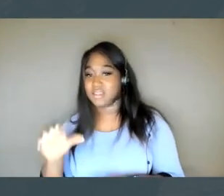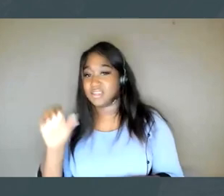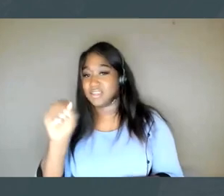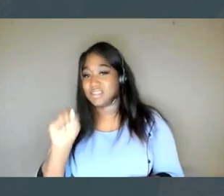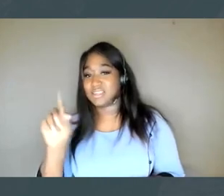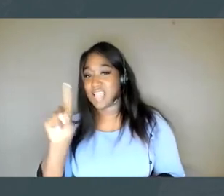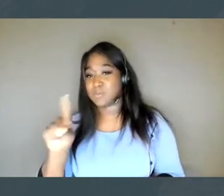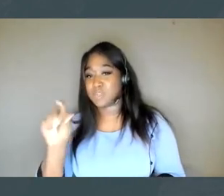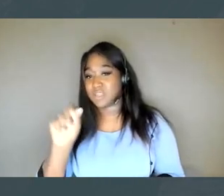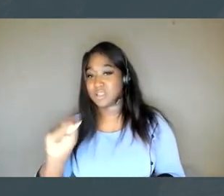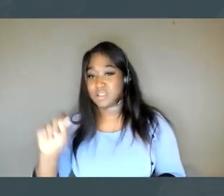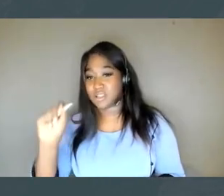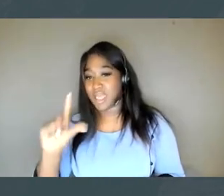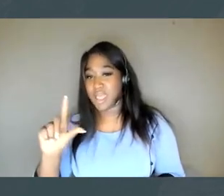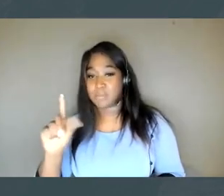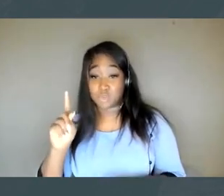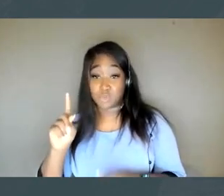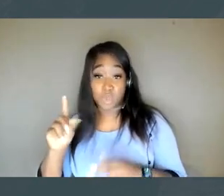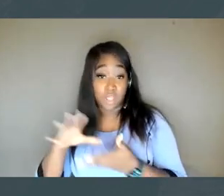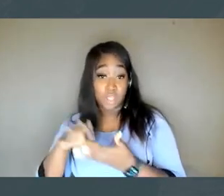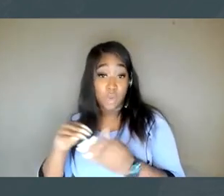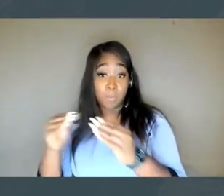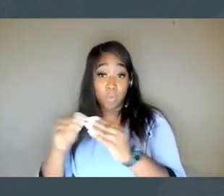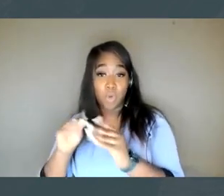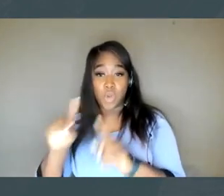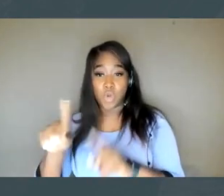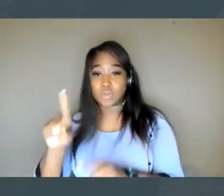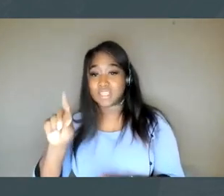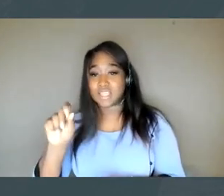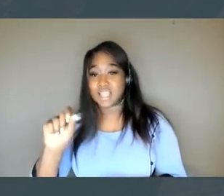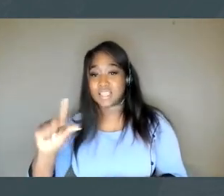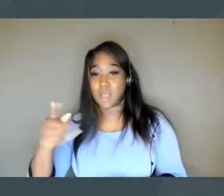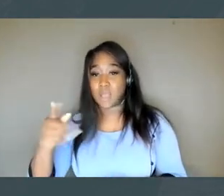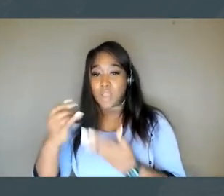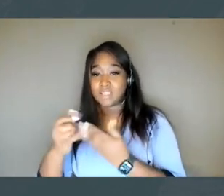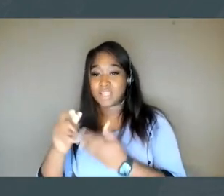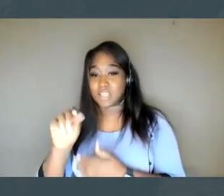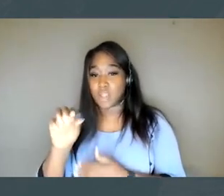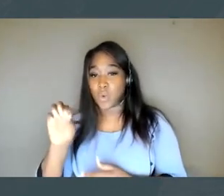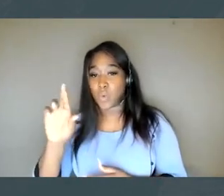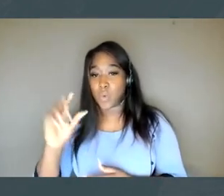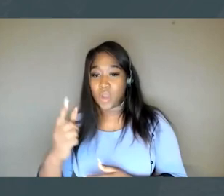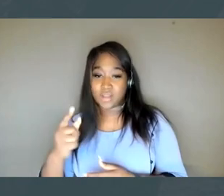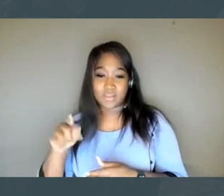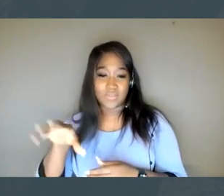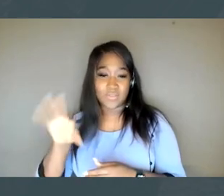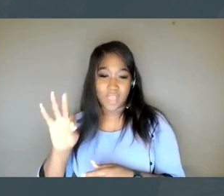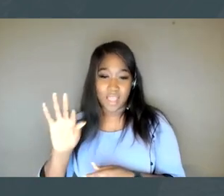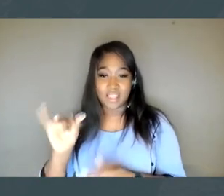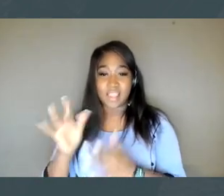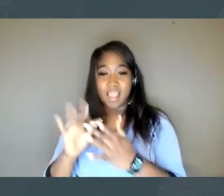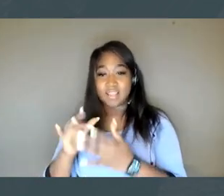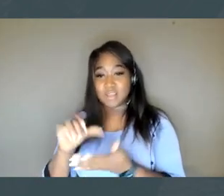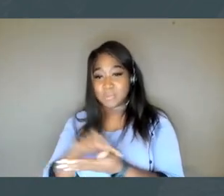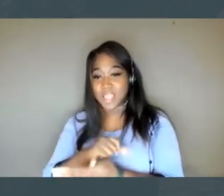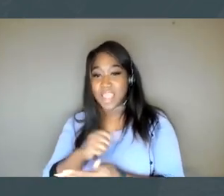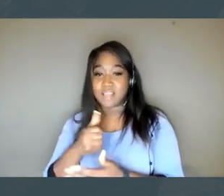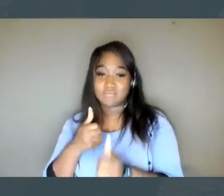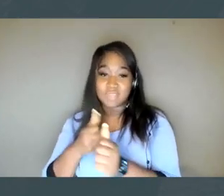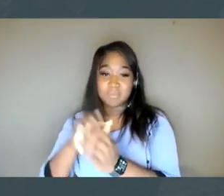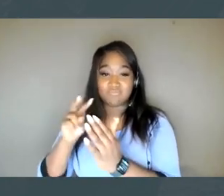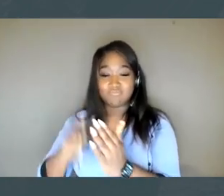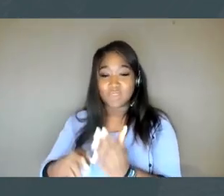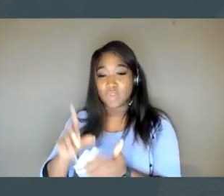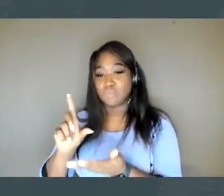go to dslprojects.org. And there you can find our contact page, sign up for our newsletter, keep up with all kinds of events. If you're away from